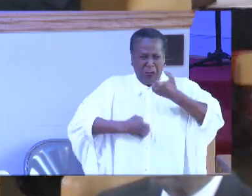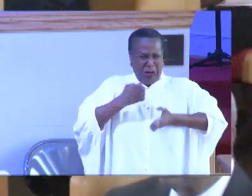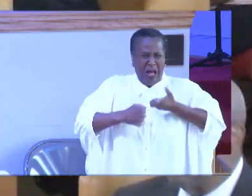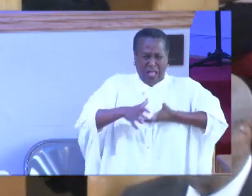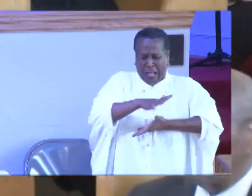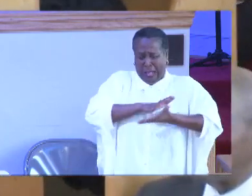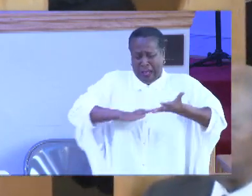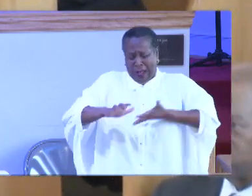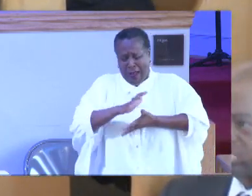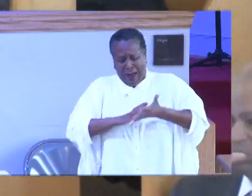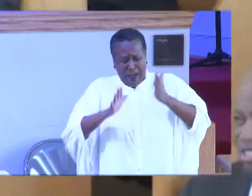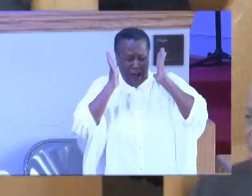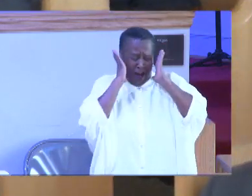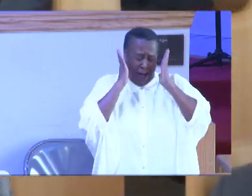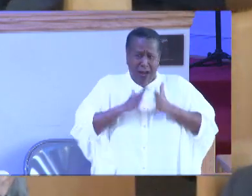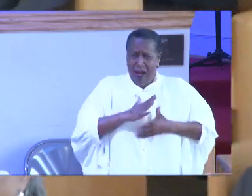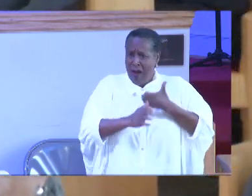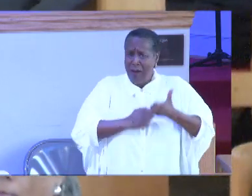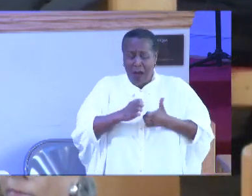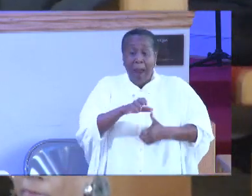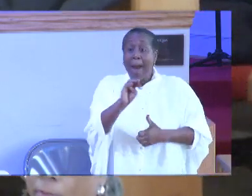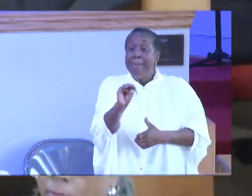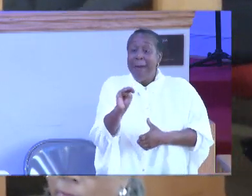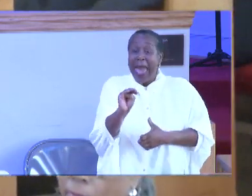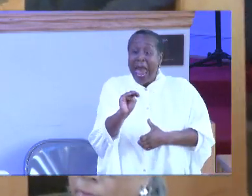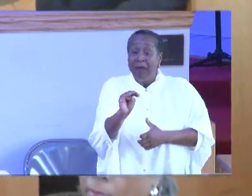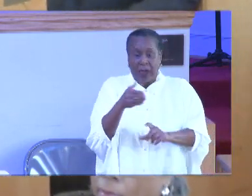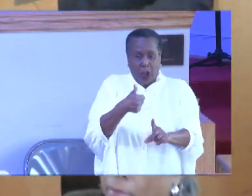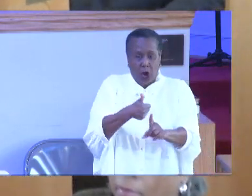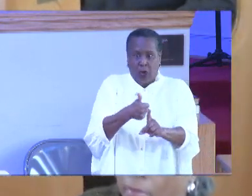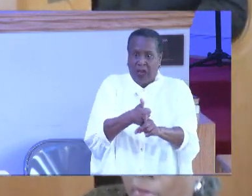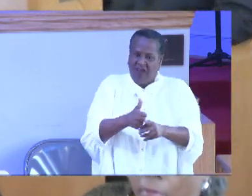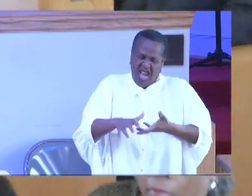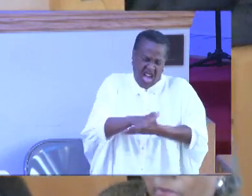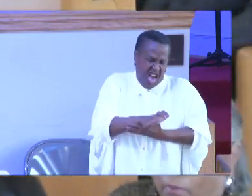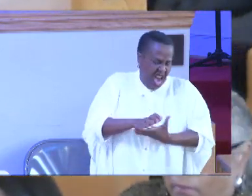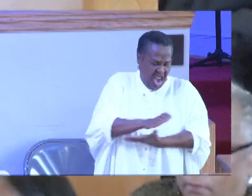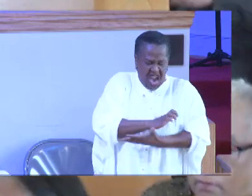of mixed emotions, Mary, who is a mess,